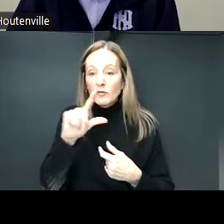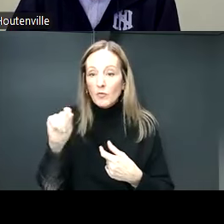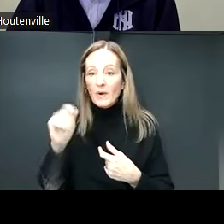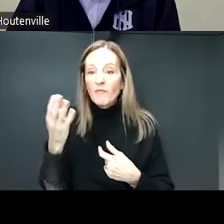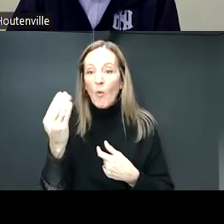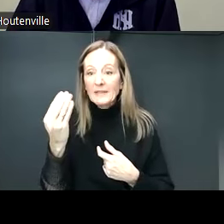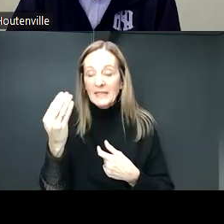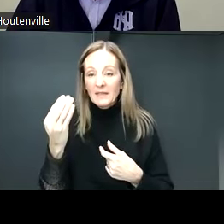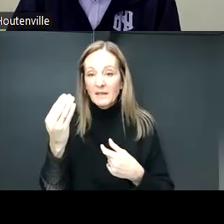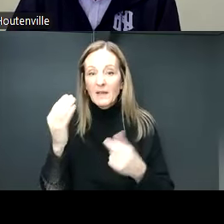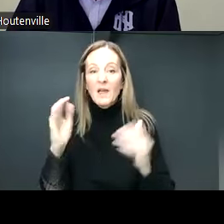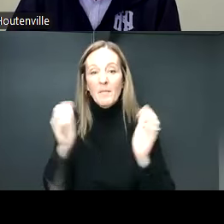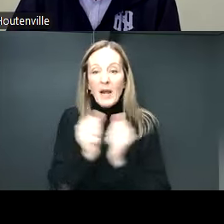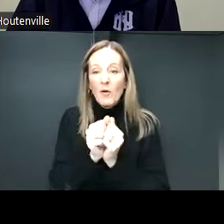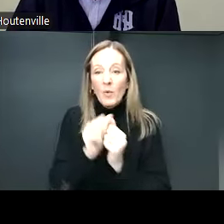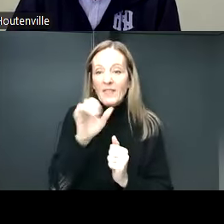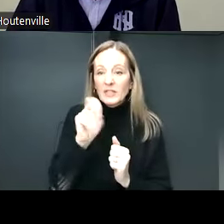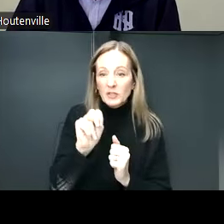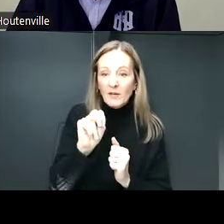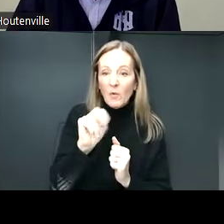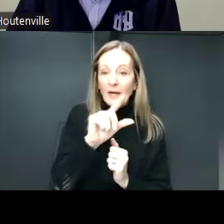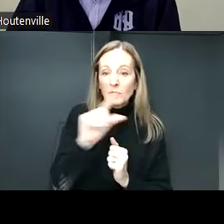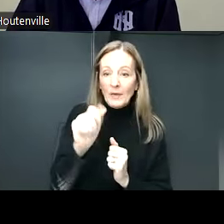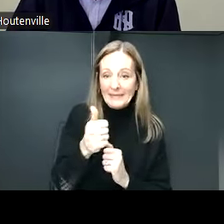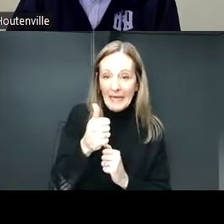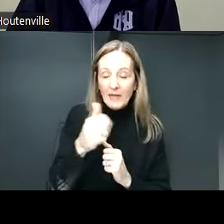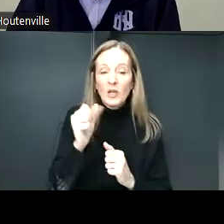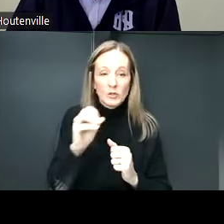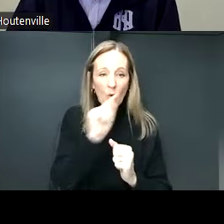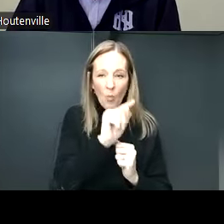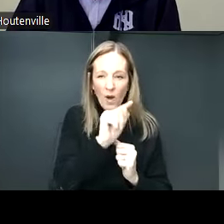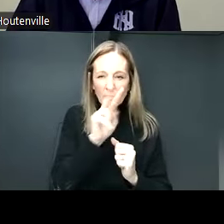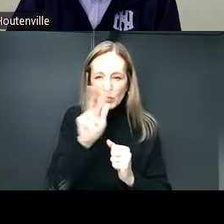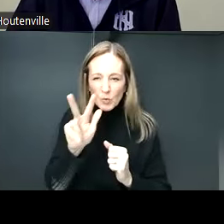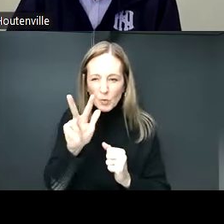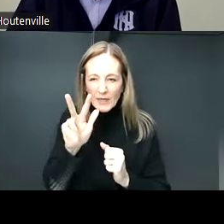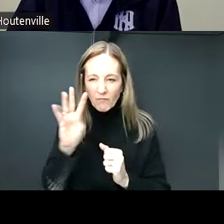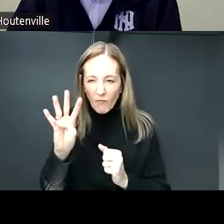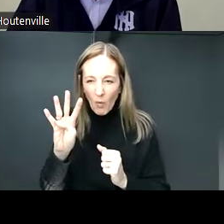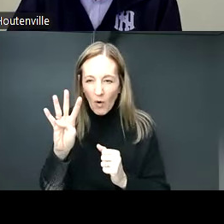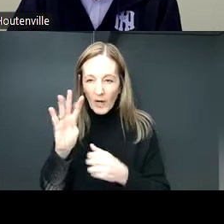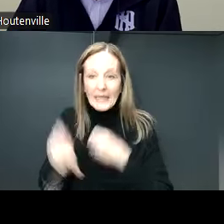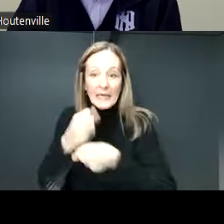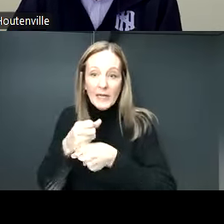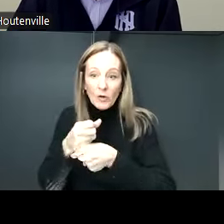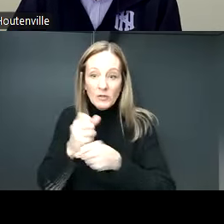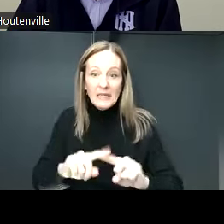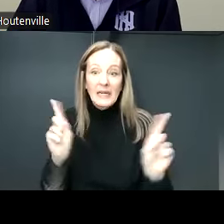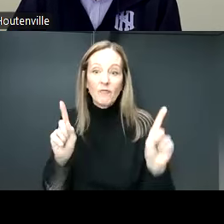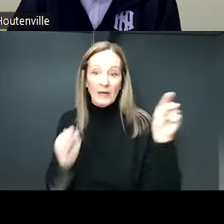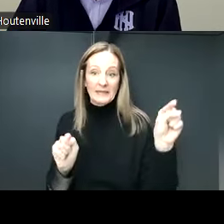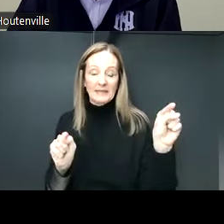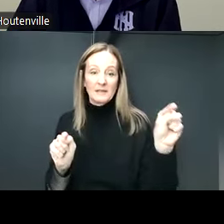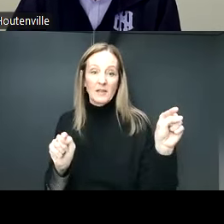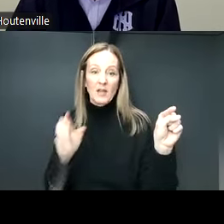of 2010. So, 1, 2, 3, 4 years difference. And